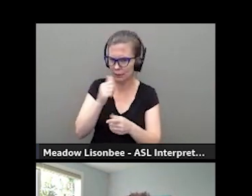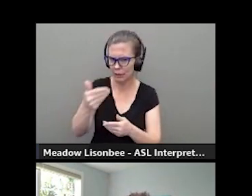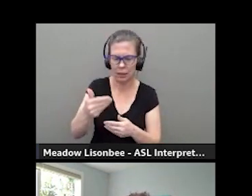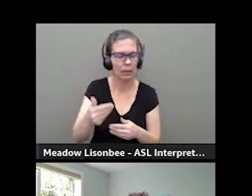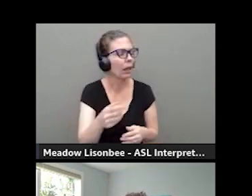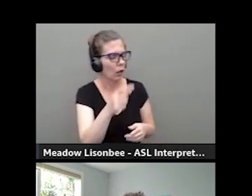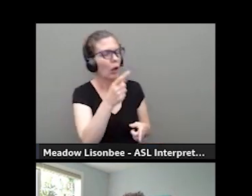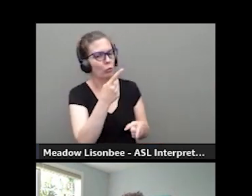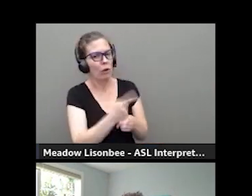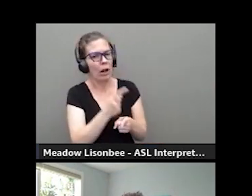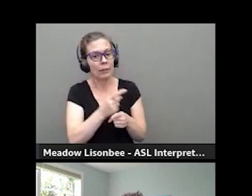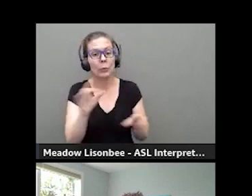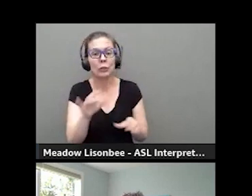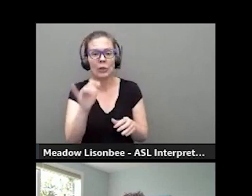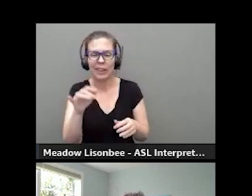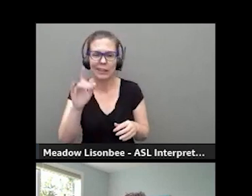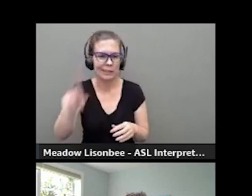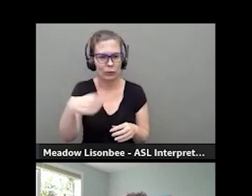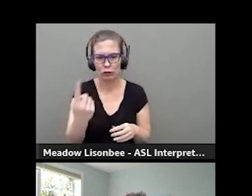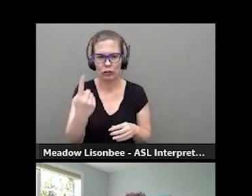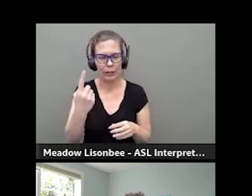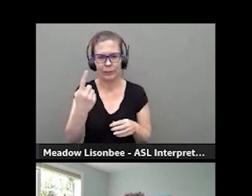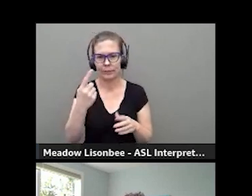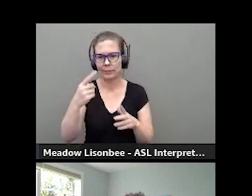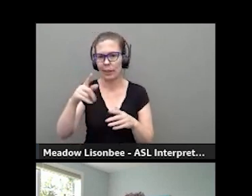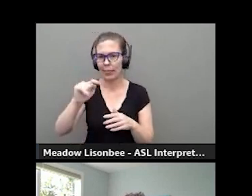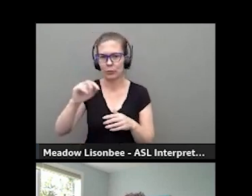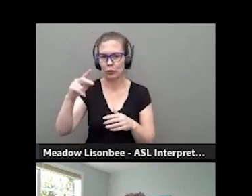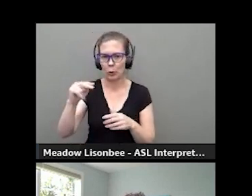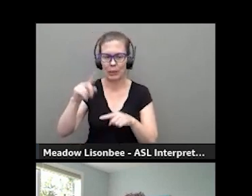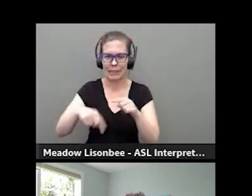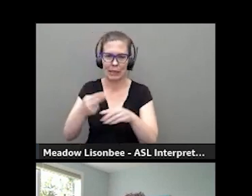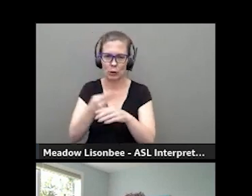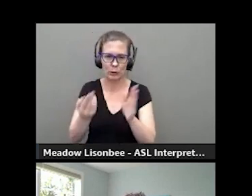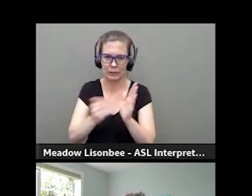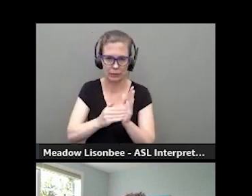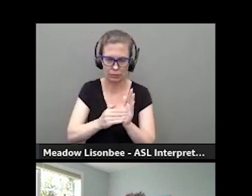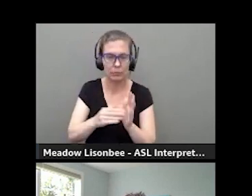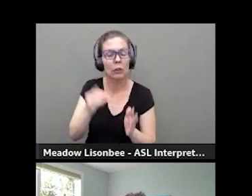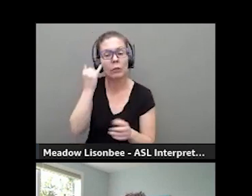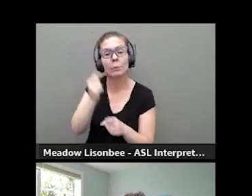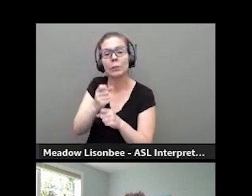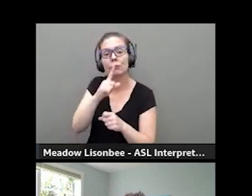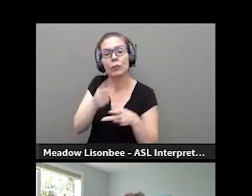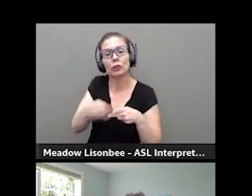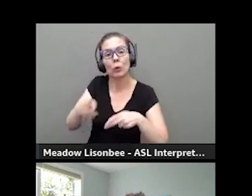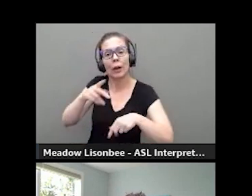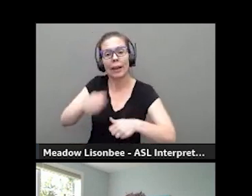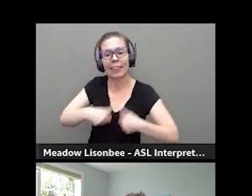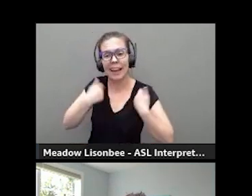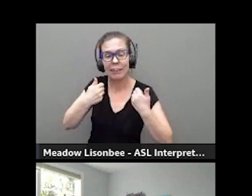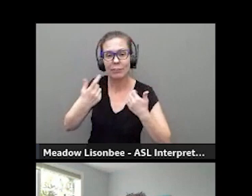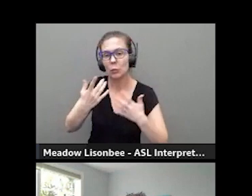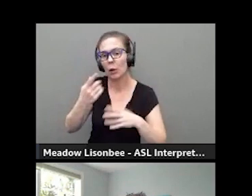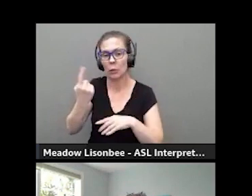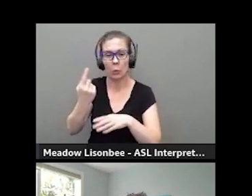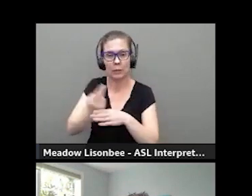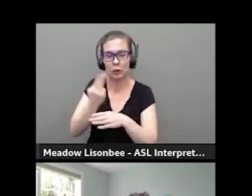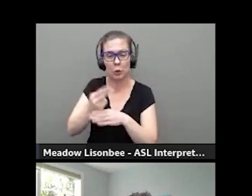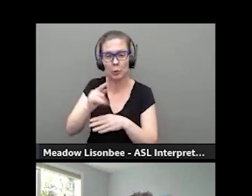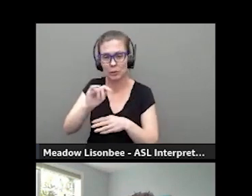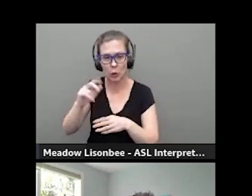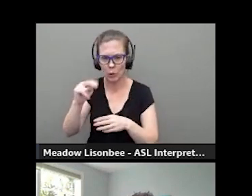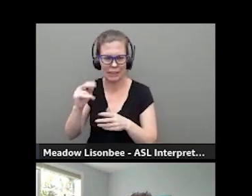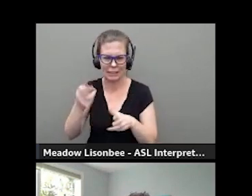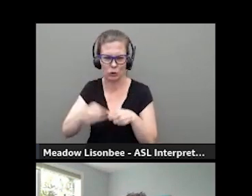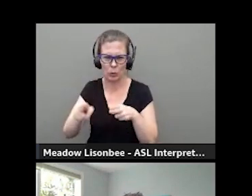So when you do this is just that the token can't get reused. So if you want to ensure it's a short life, you only want to have like one use tokens, you can make it really short.